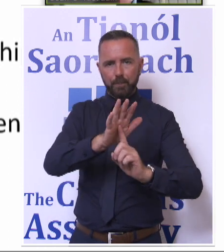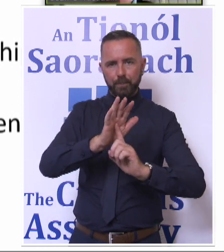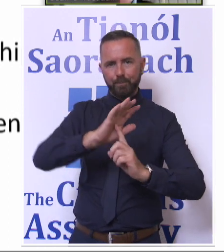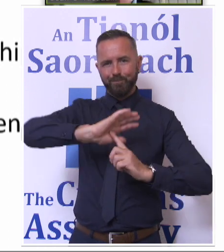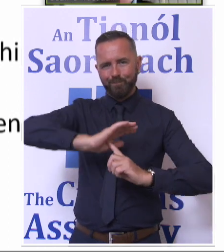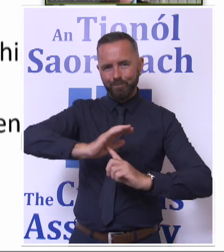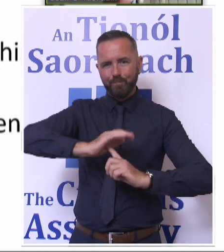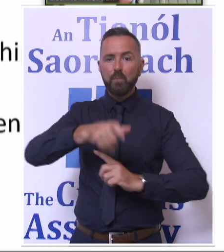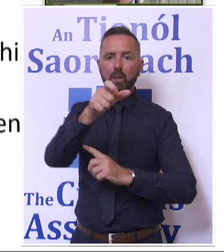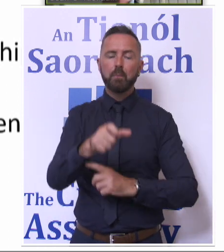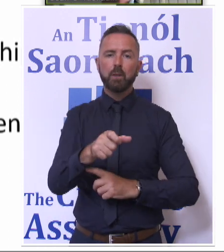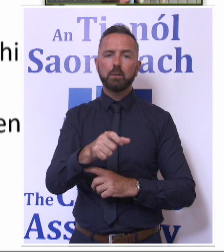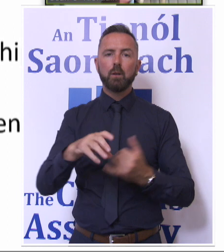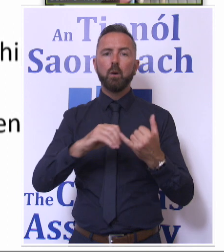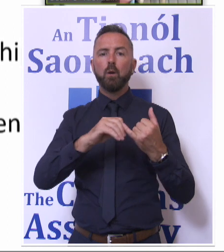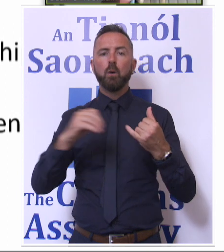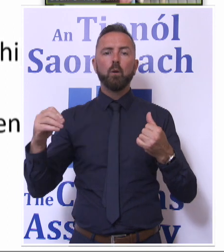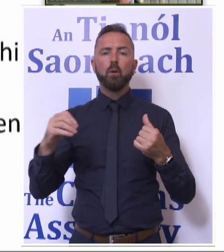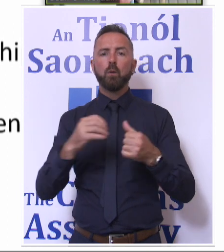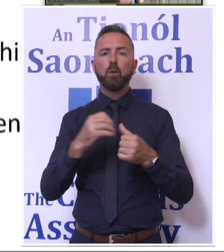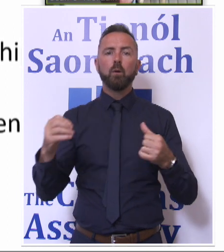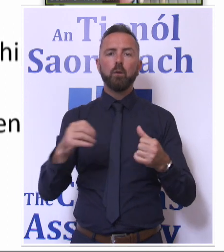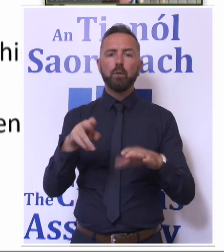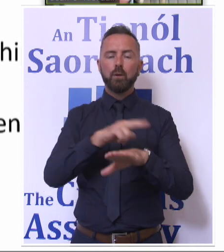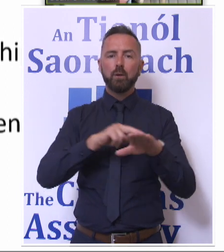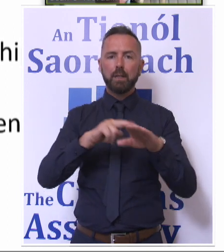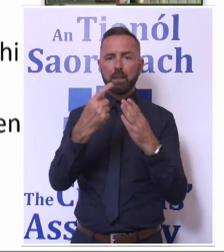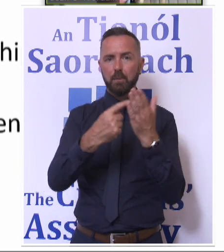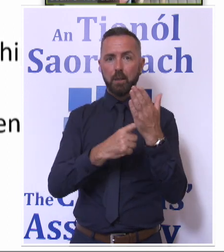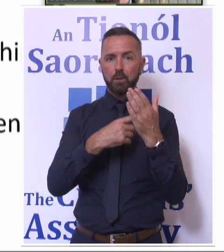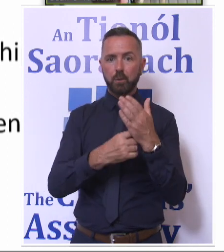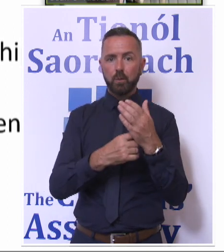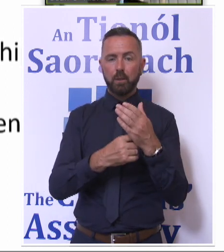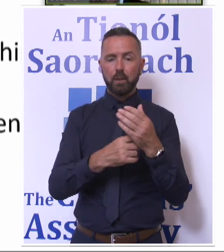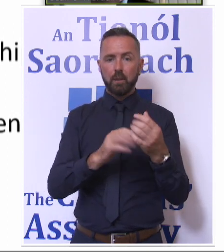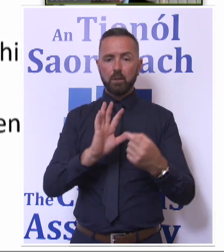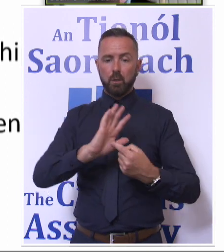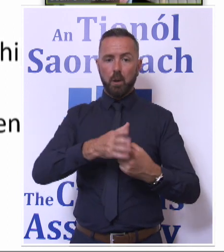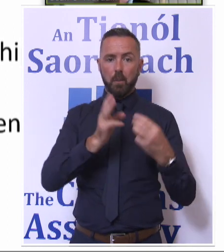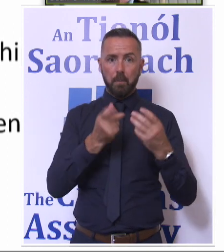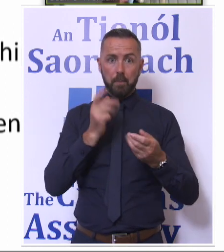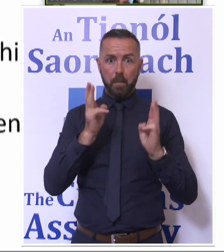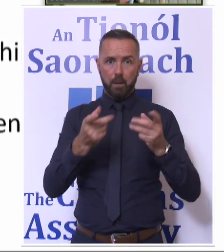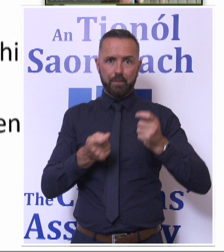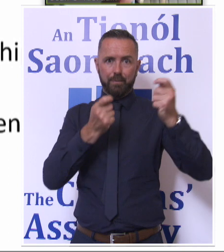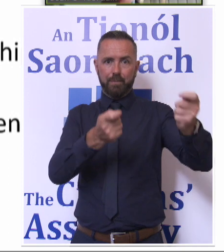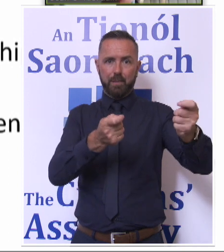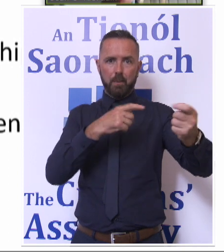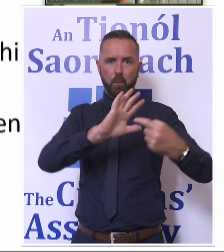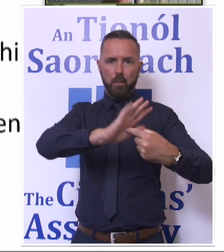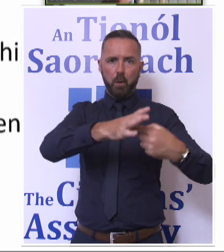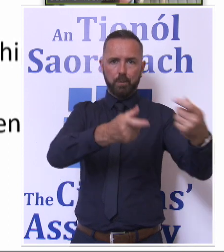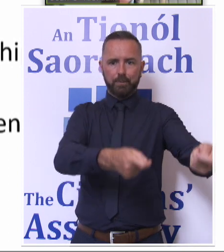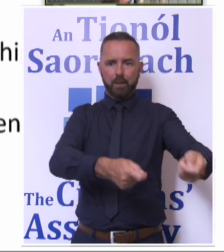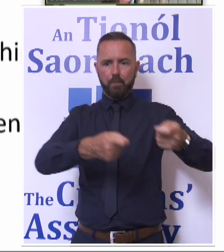want to describe it, other national politicians in particular, to hand back powers is a very, very great challenge, but it